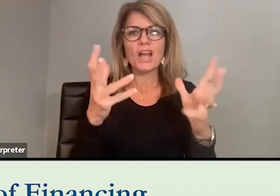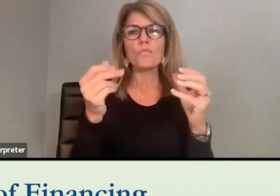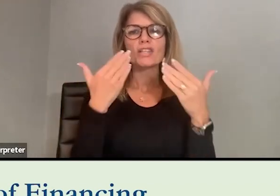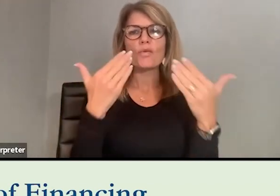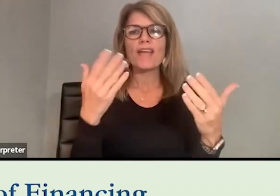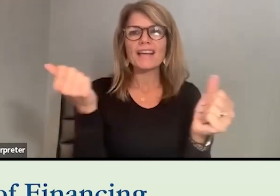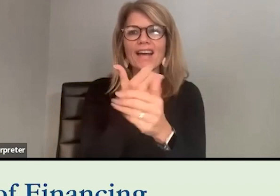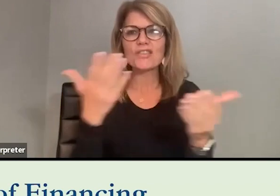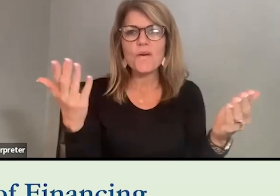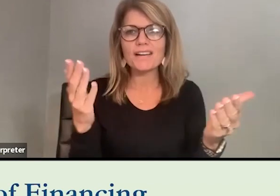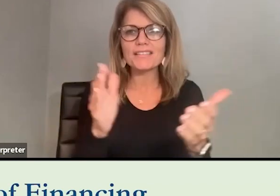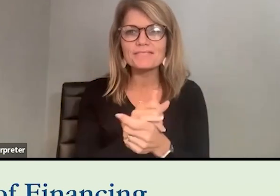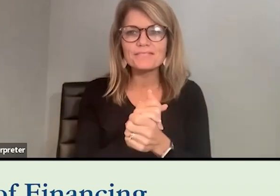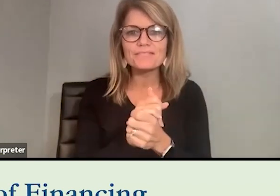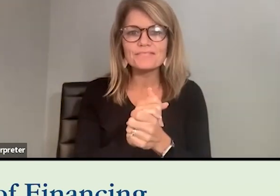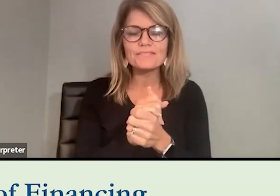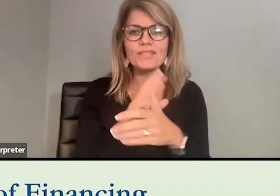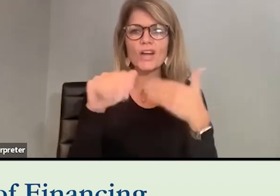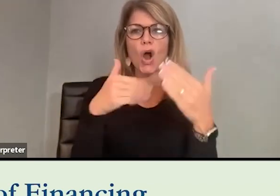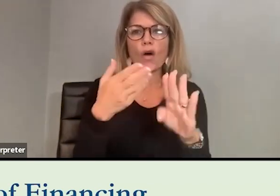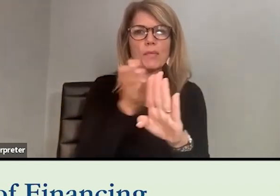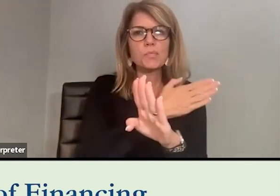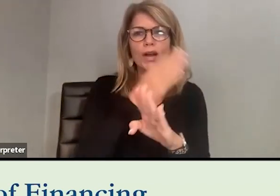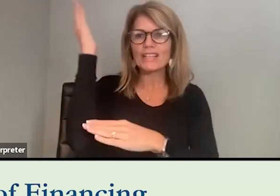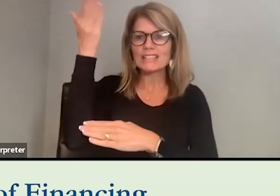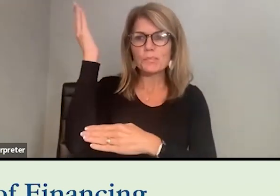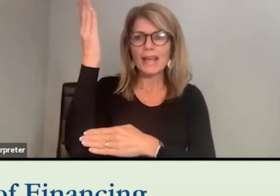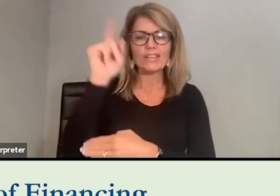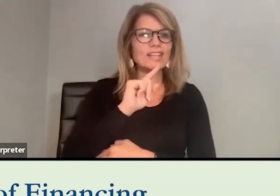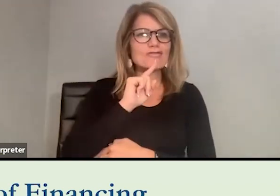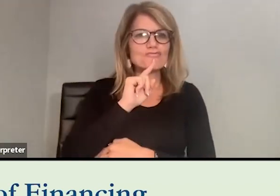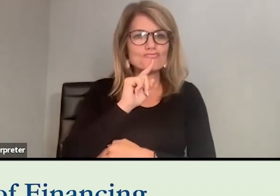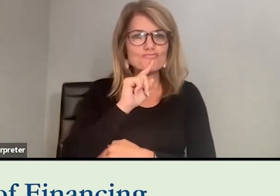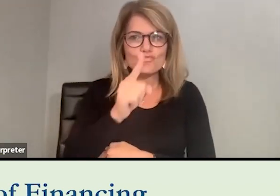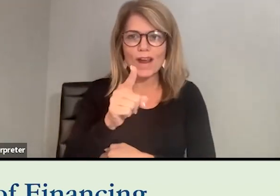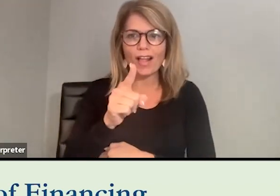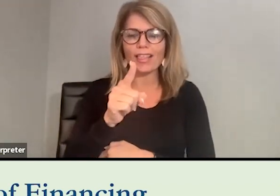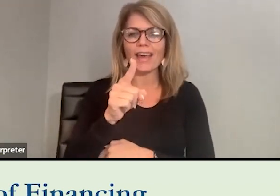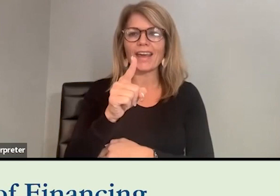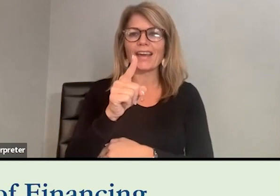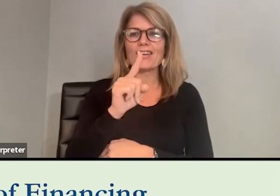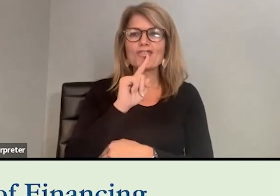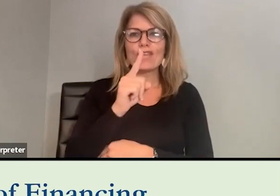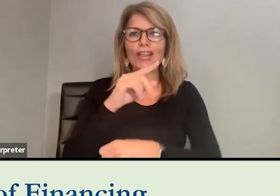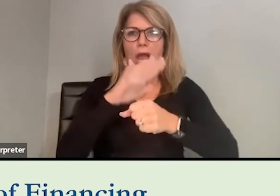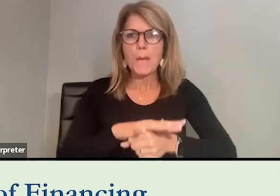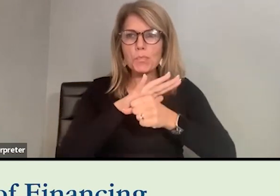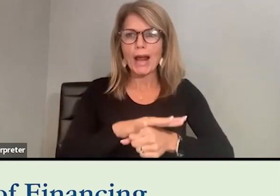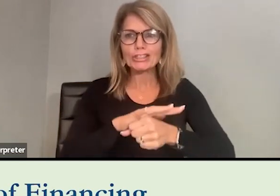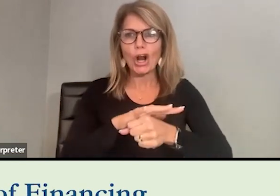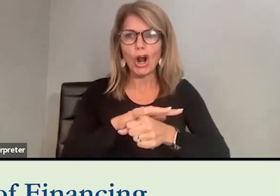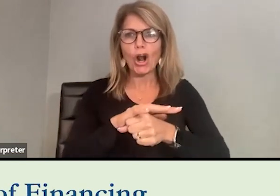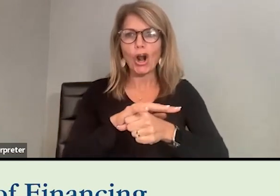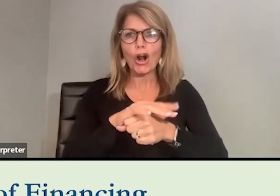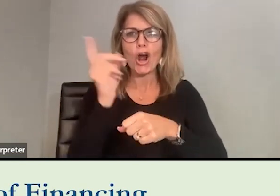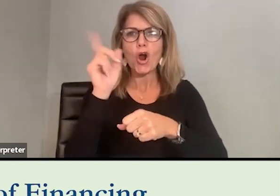everyone. With all of the previous speakers, it really puts a pressure on where we're headed next. But I'm